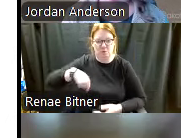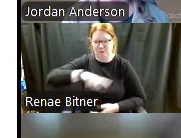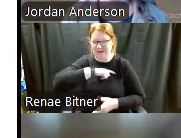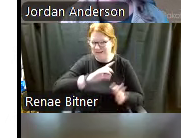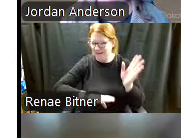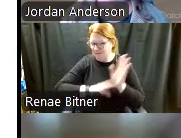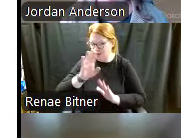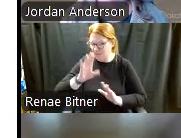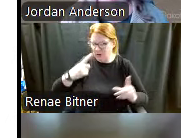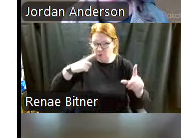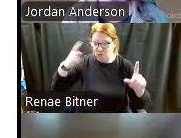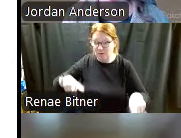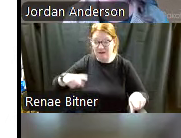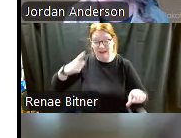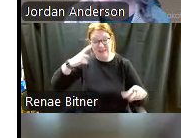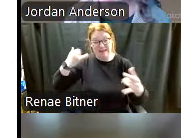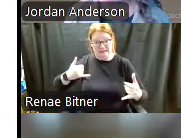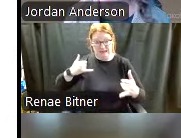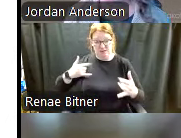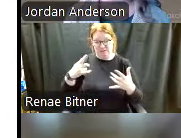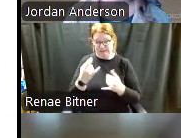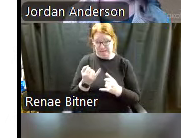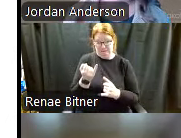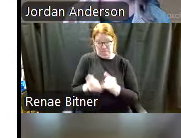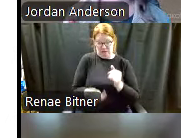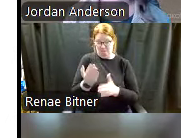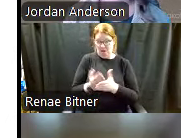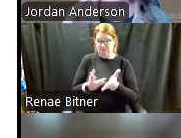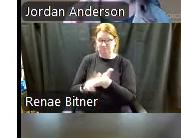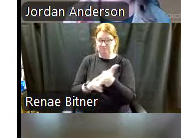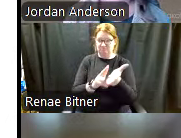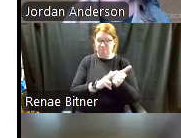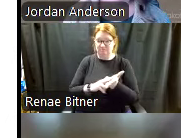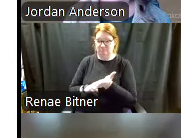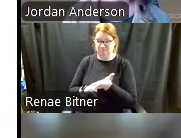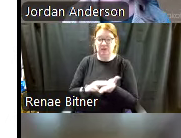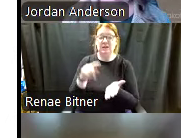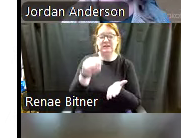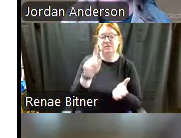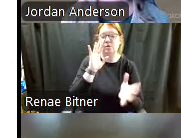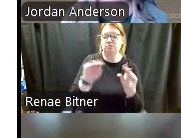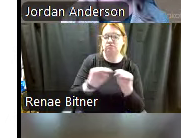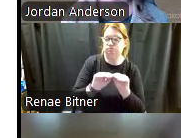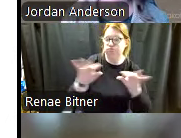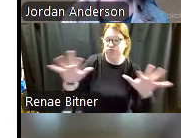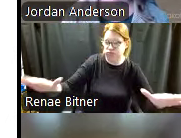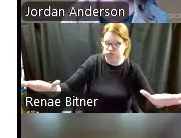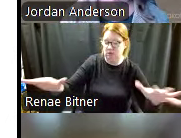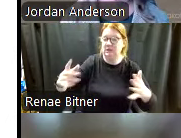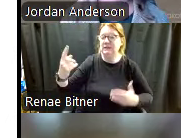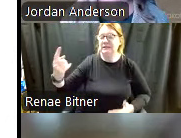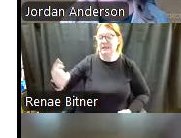its final stages of signatures right now. And then what we are going to do is send that out to all of our service